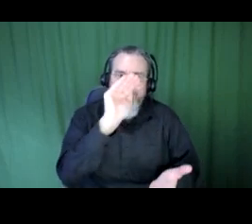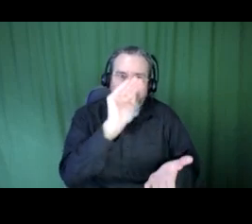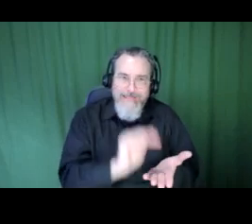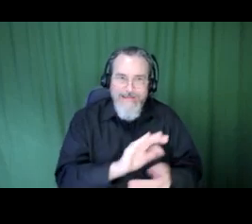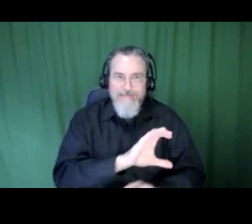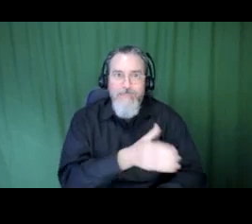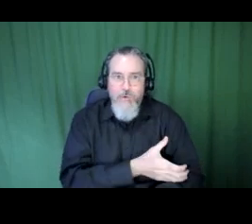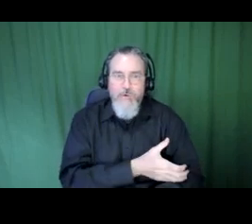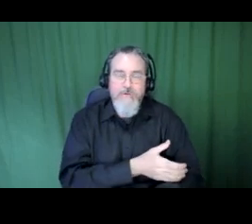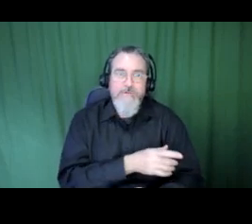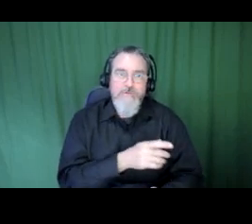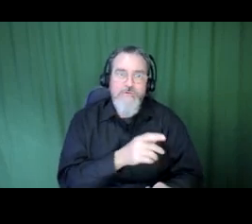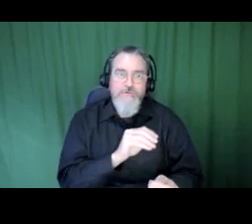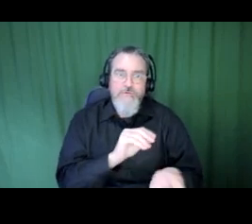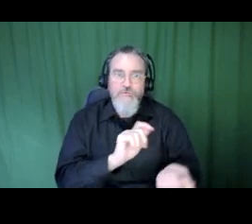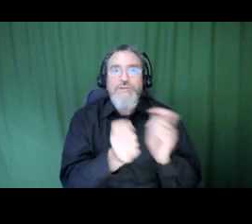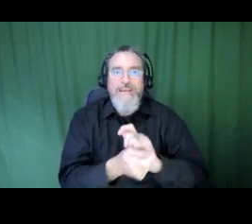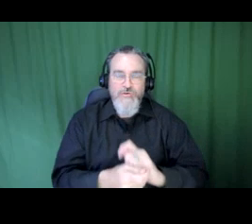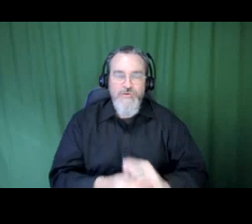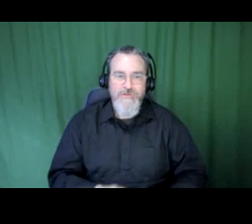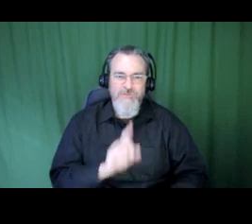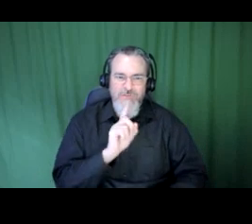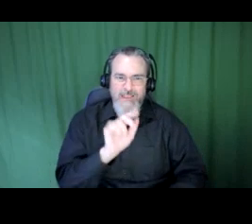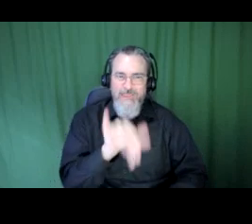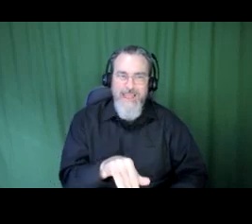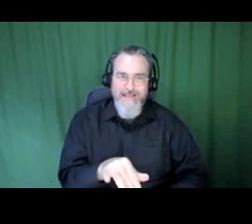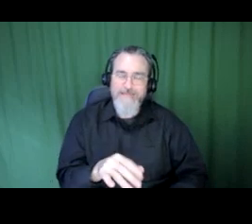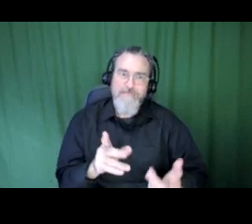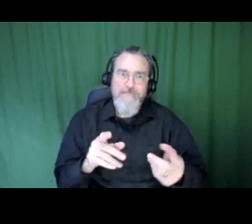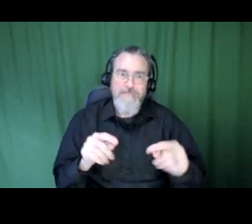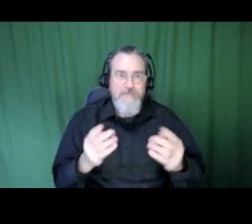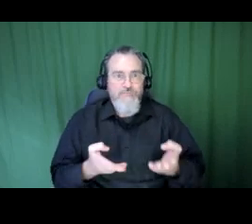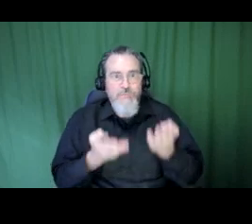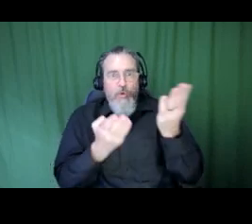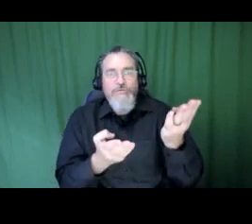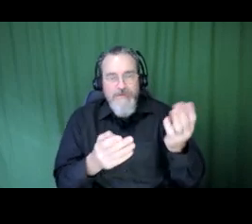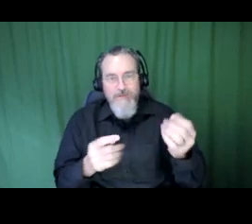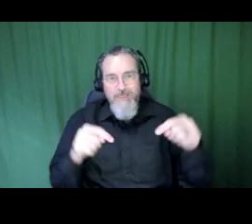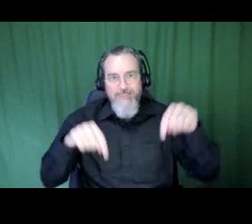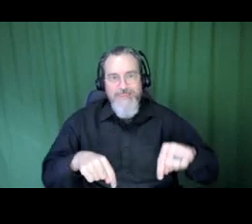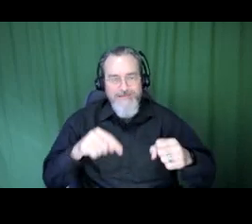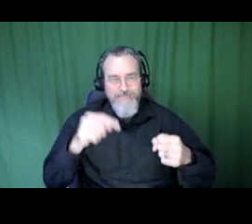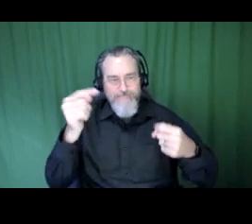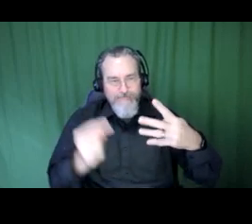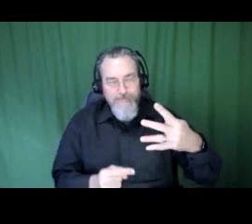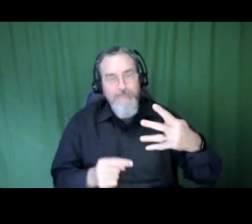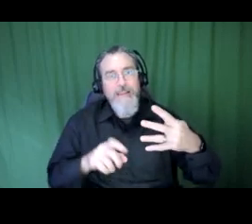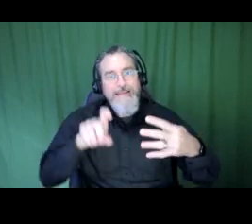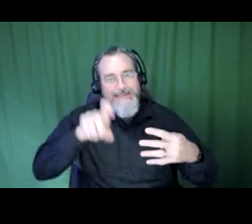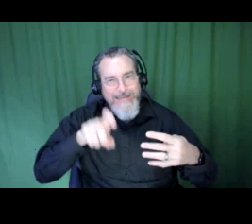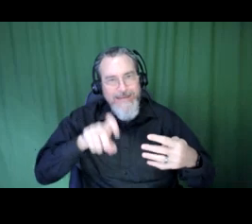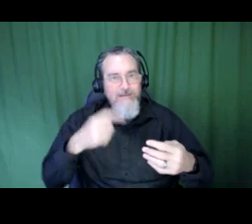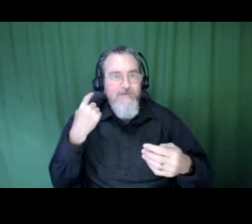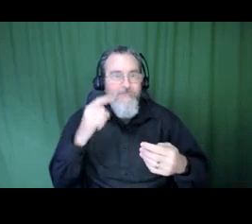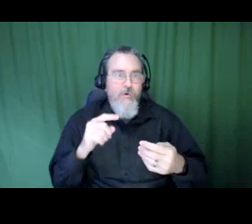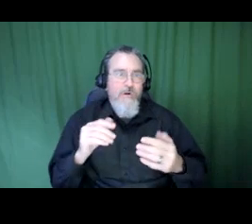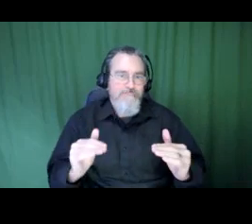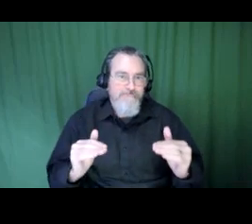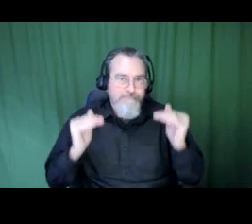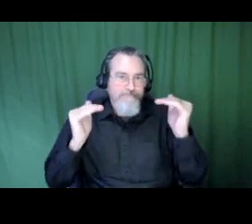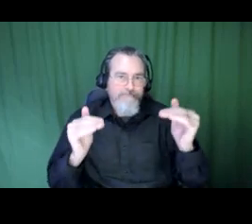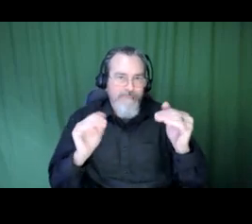so that is the proposition that these are the key tools that we need to advance that workforce. And how can we build